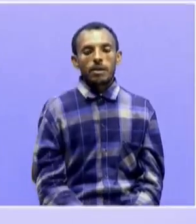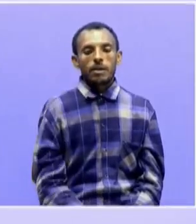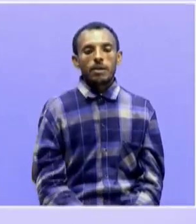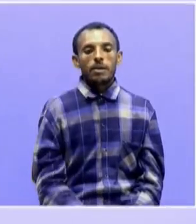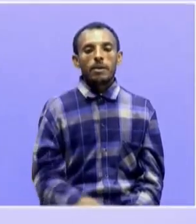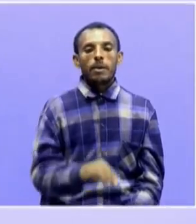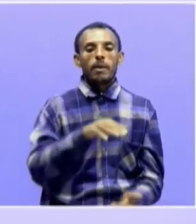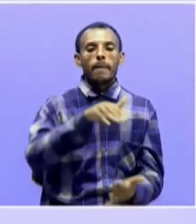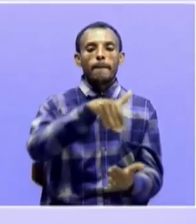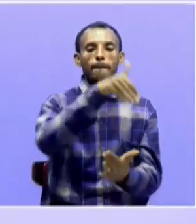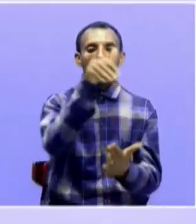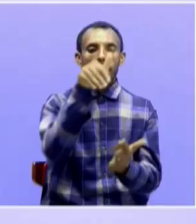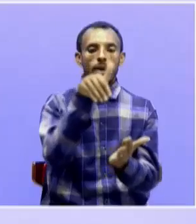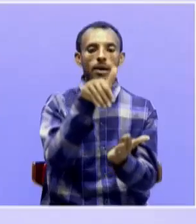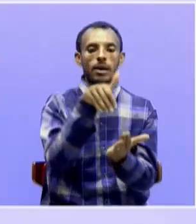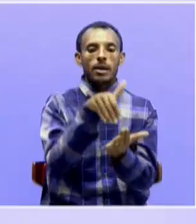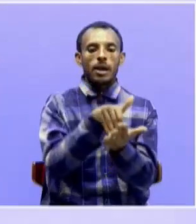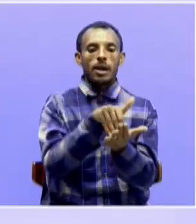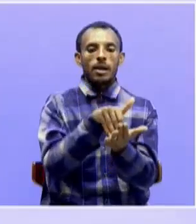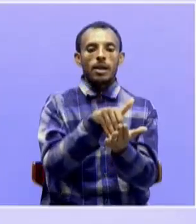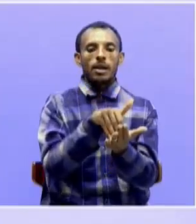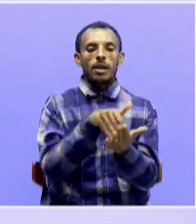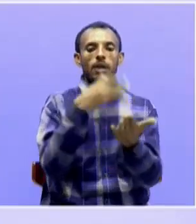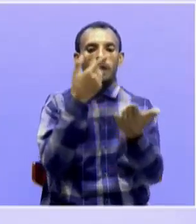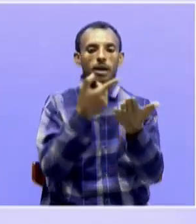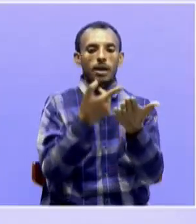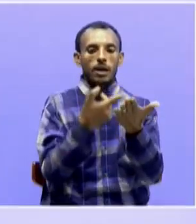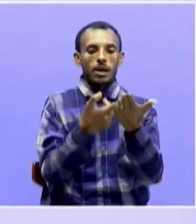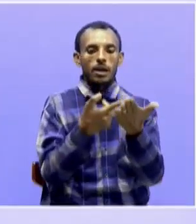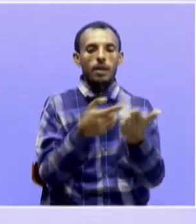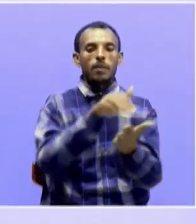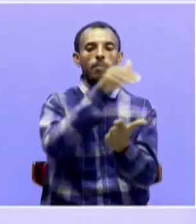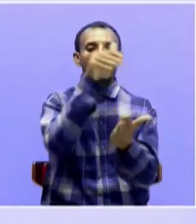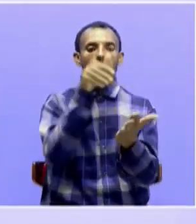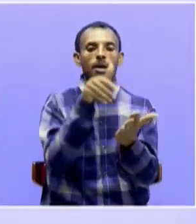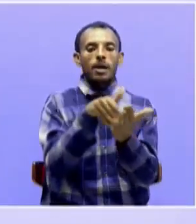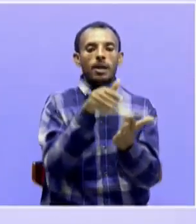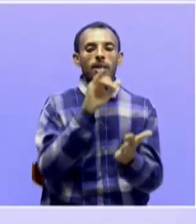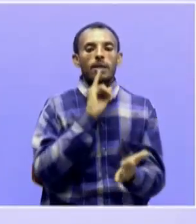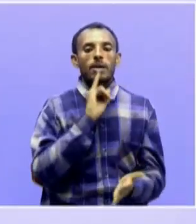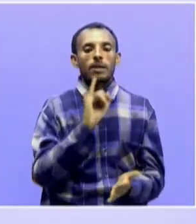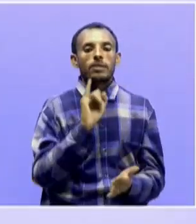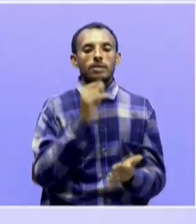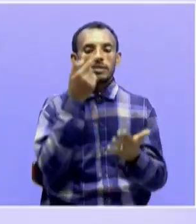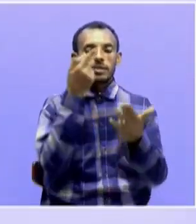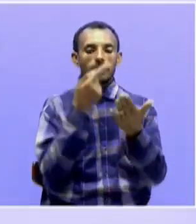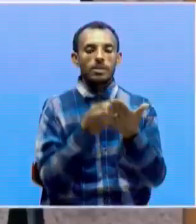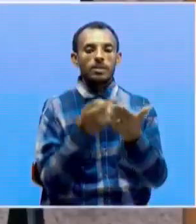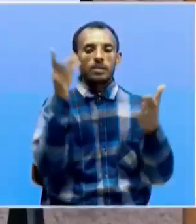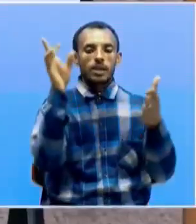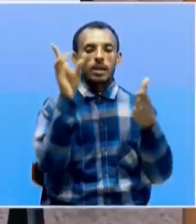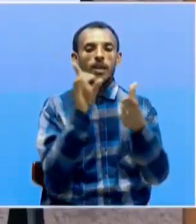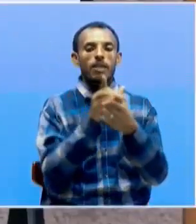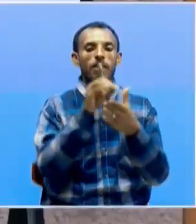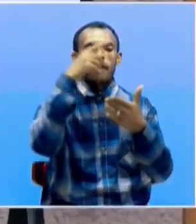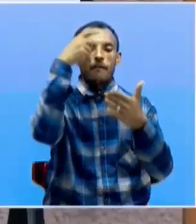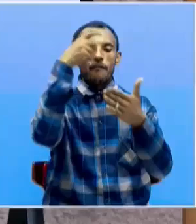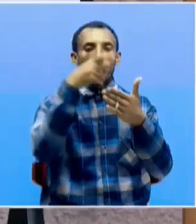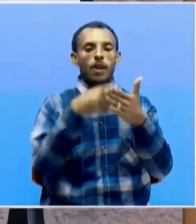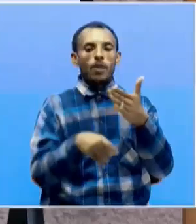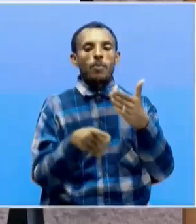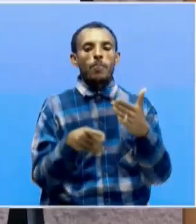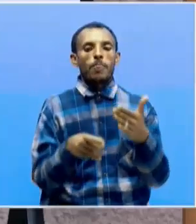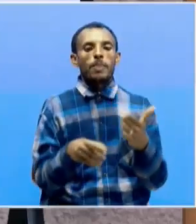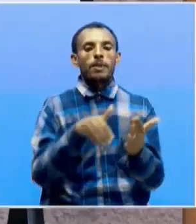Here, median is this. is a data value.